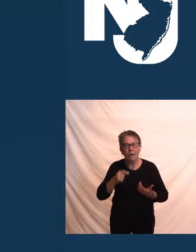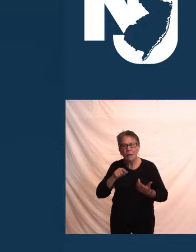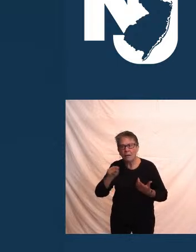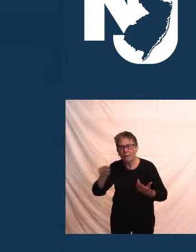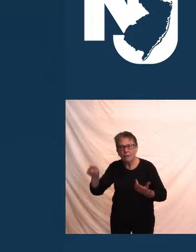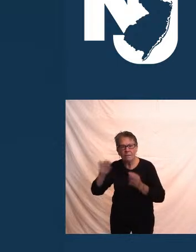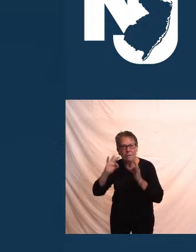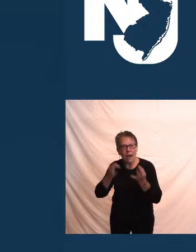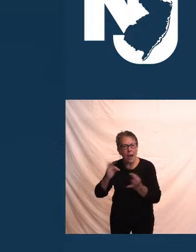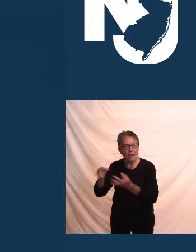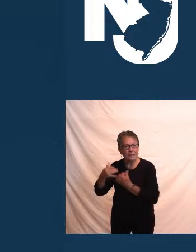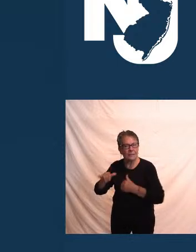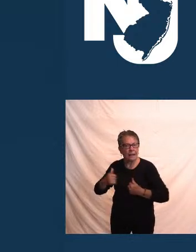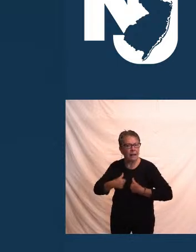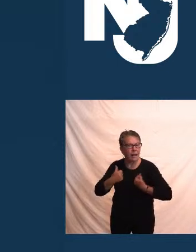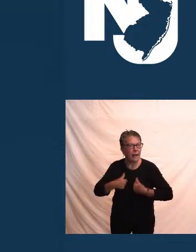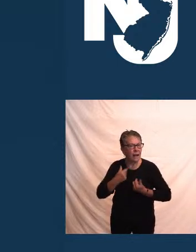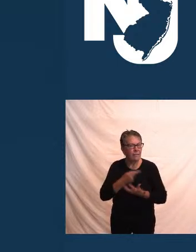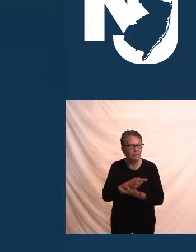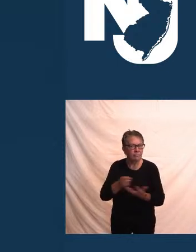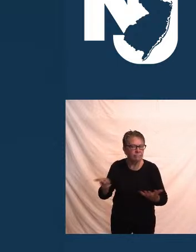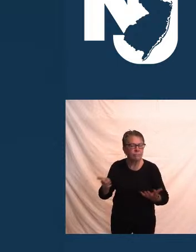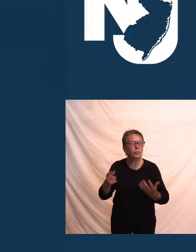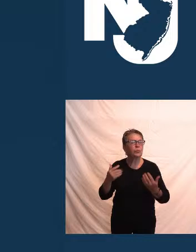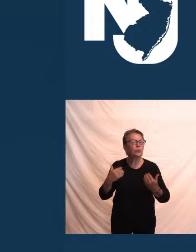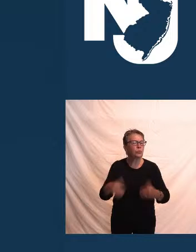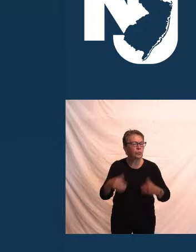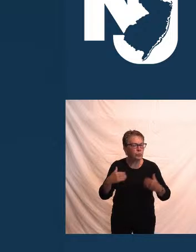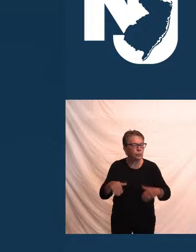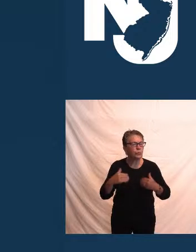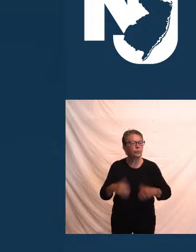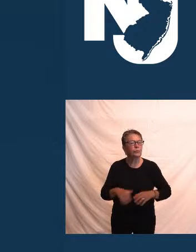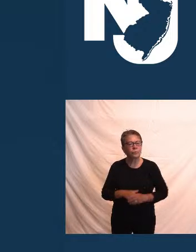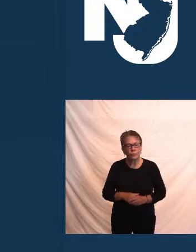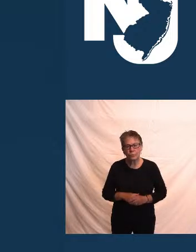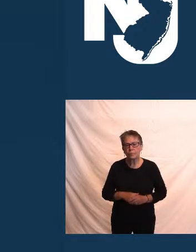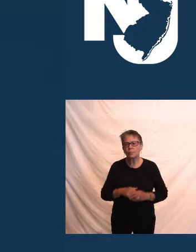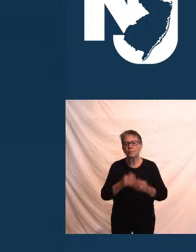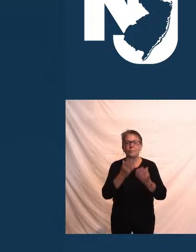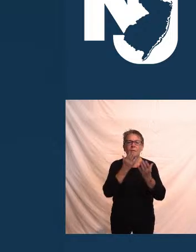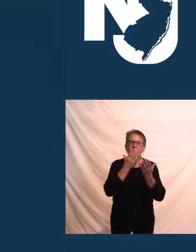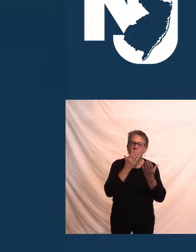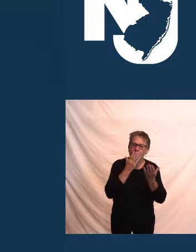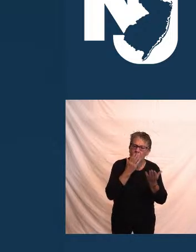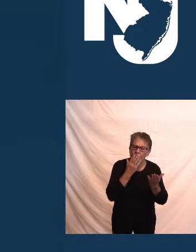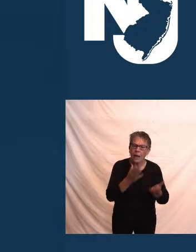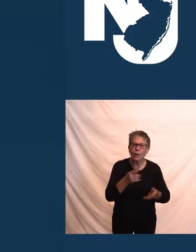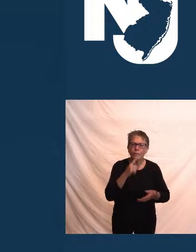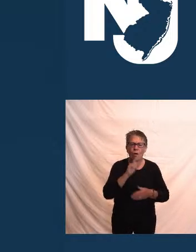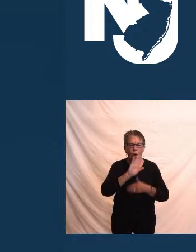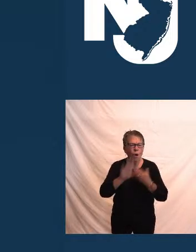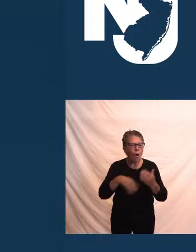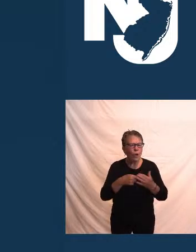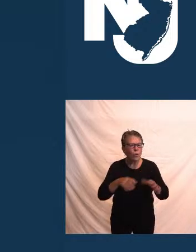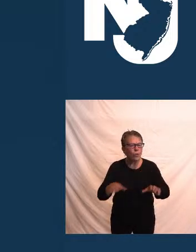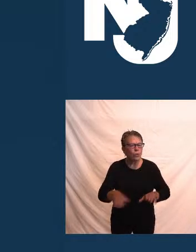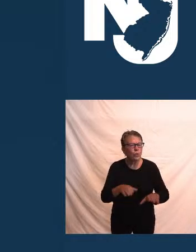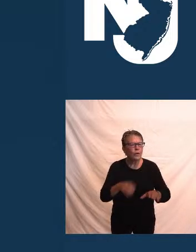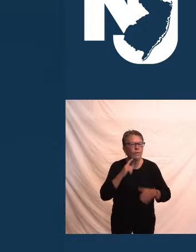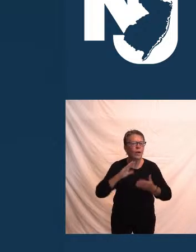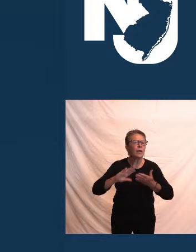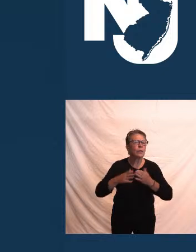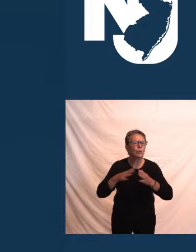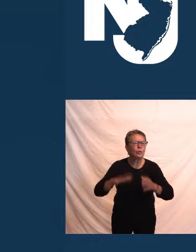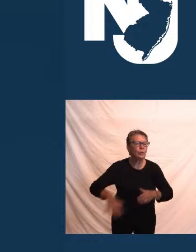of Ken's family, and countless friends. We thank Deborah for all that she did for her community, and may God bless and watch